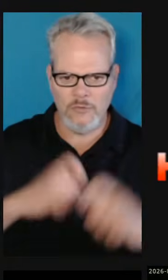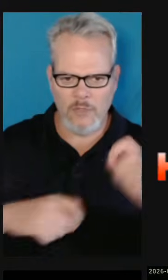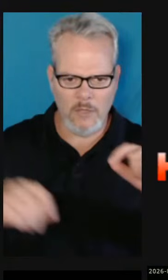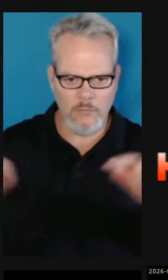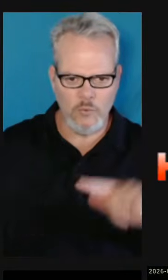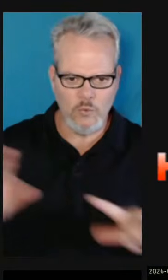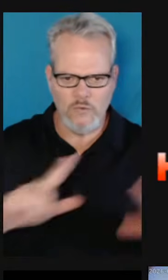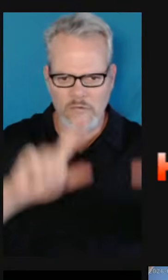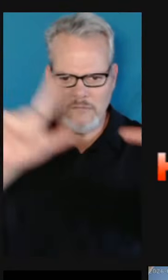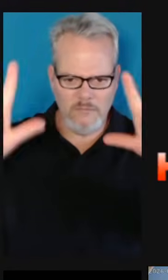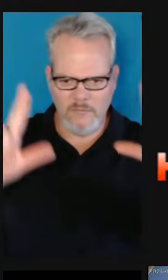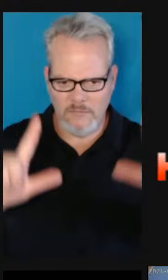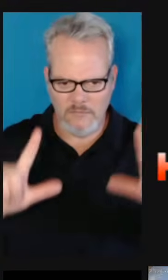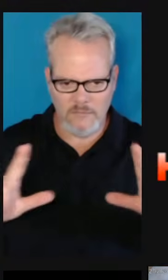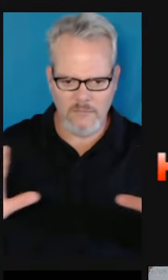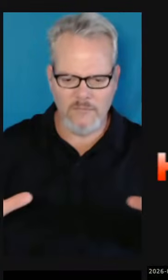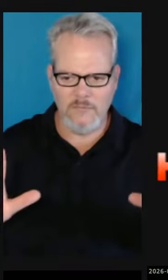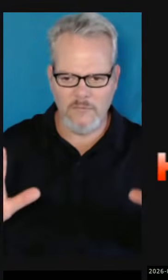okay.